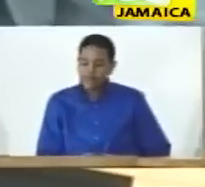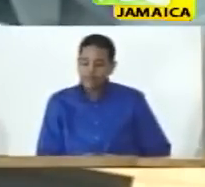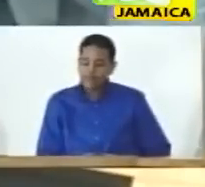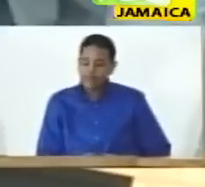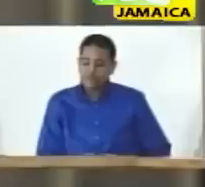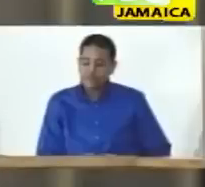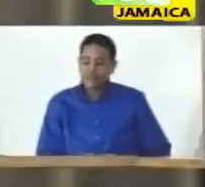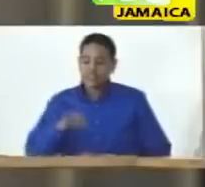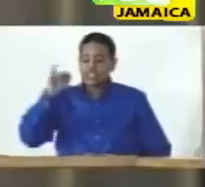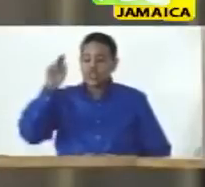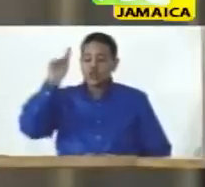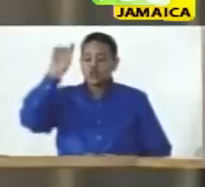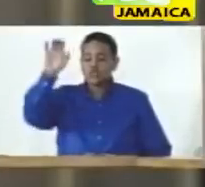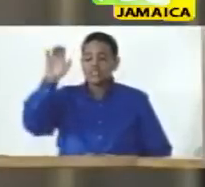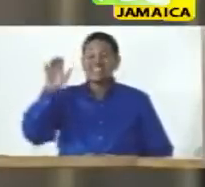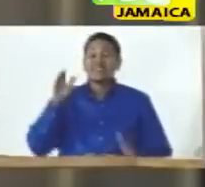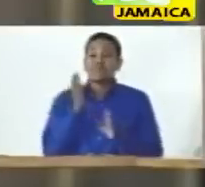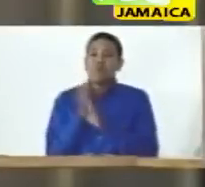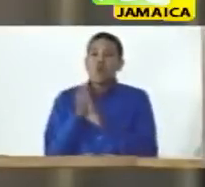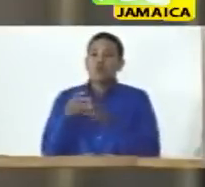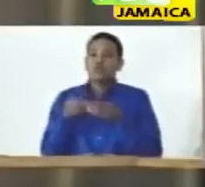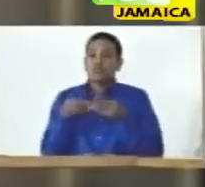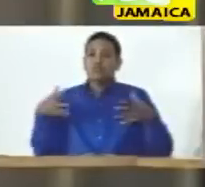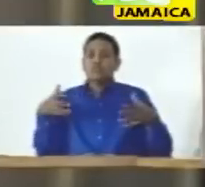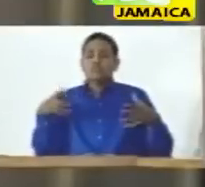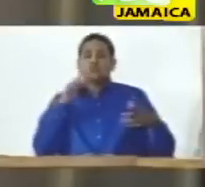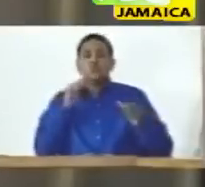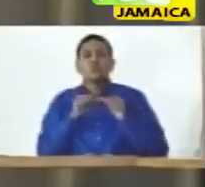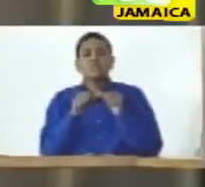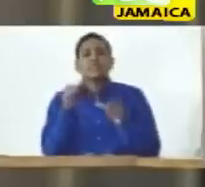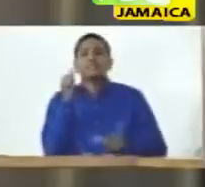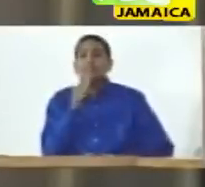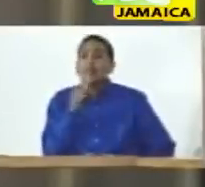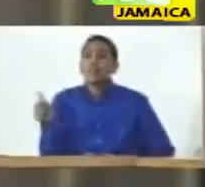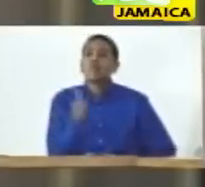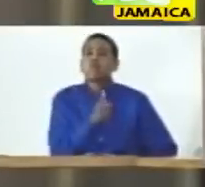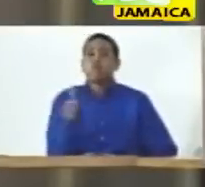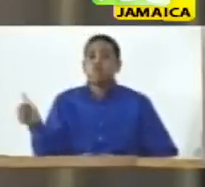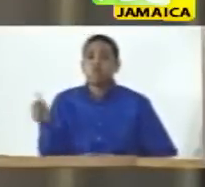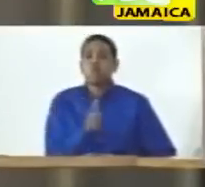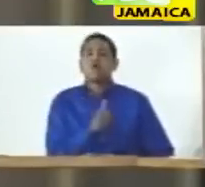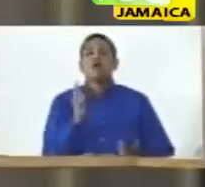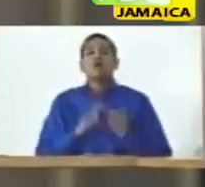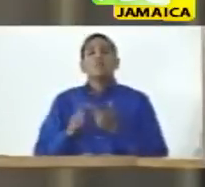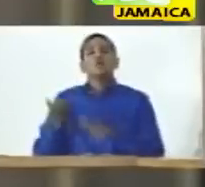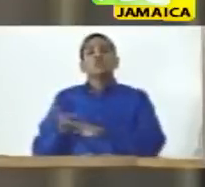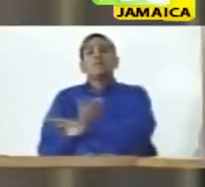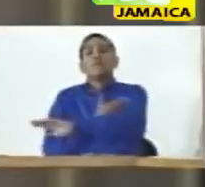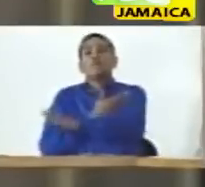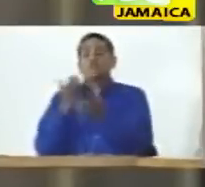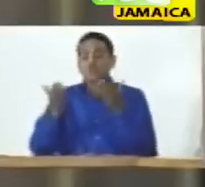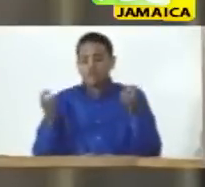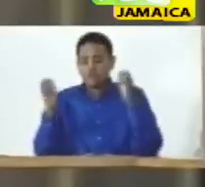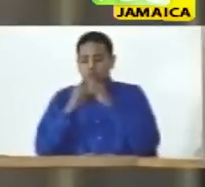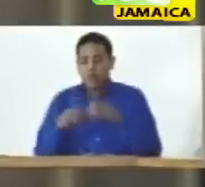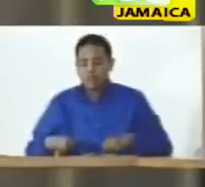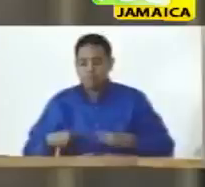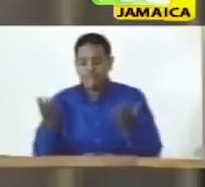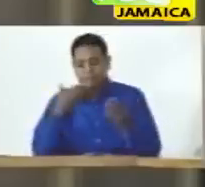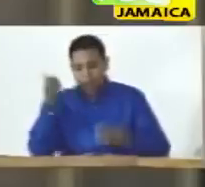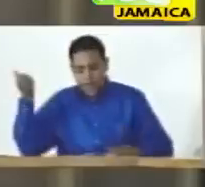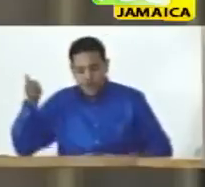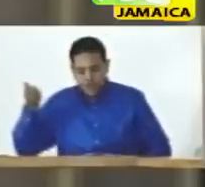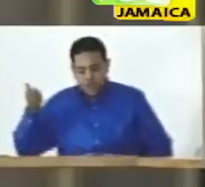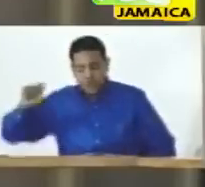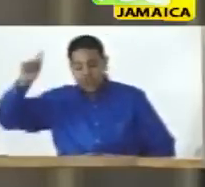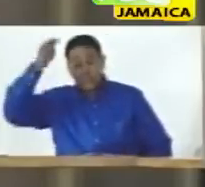the JUTC fleet, to sustain daily bus deployment and to improve service delivery. The government